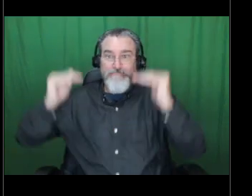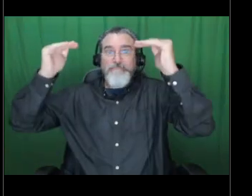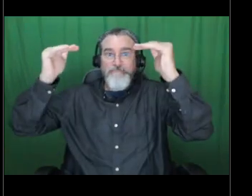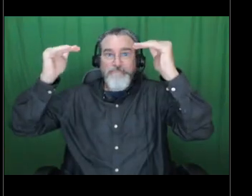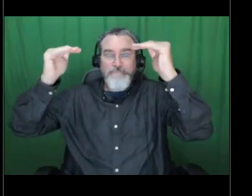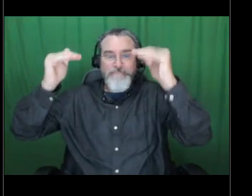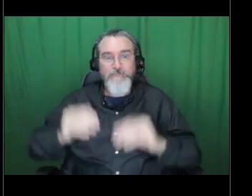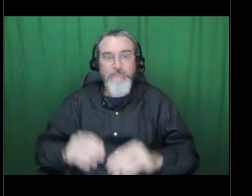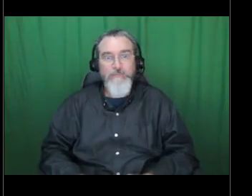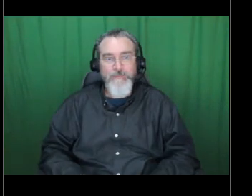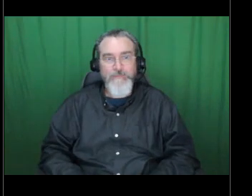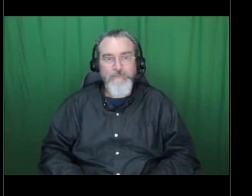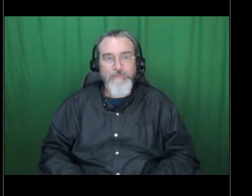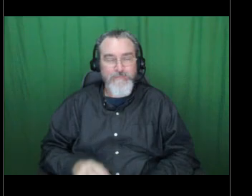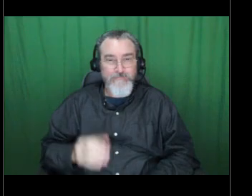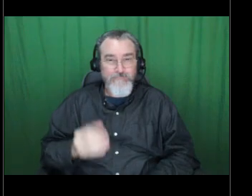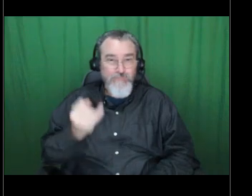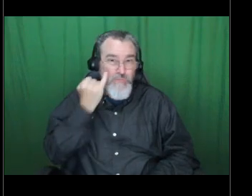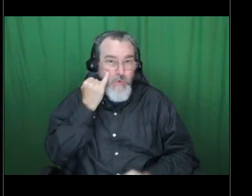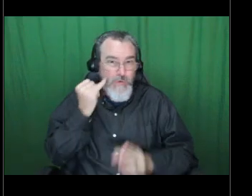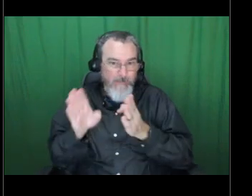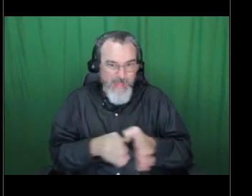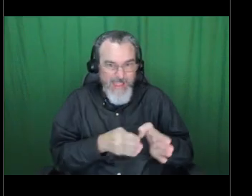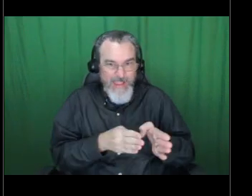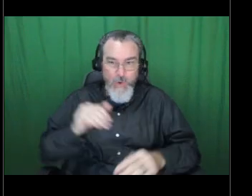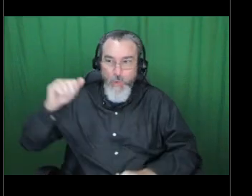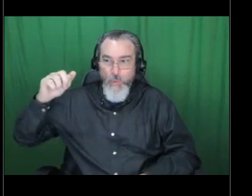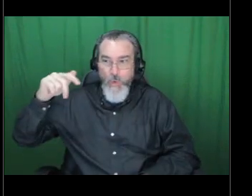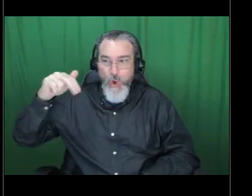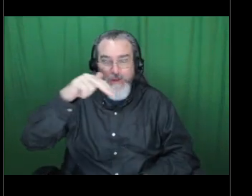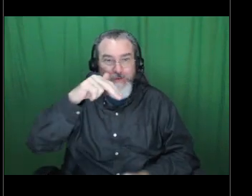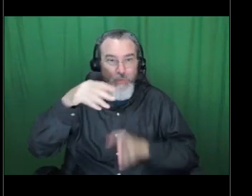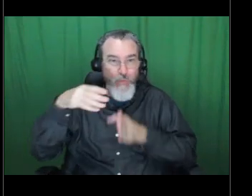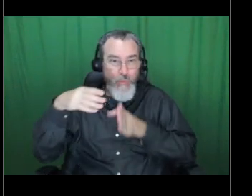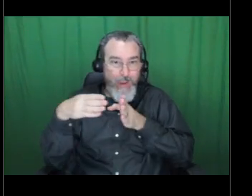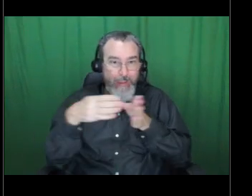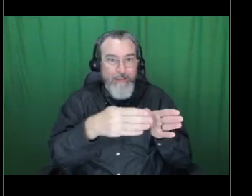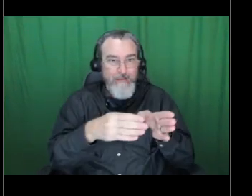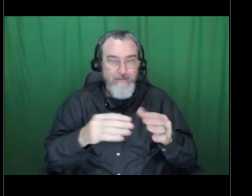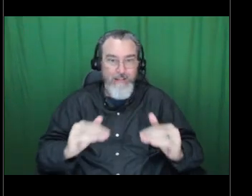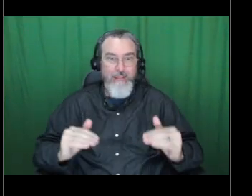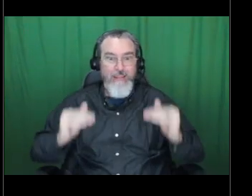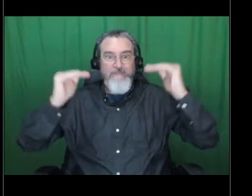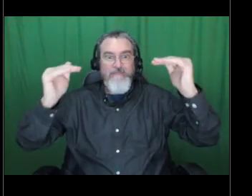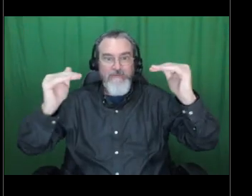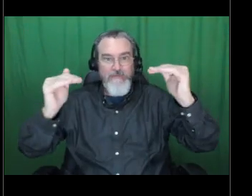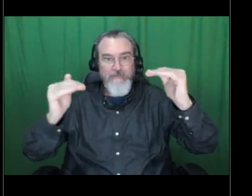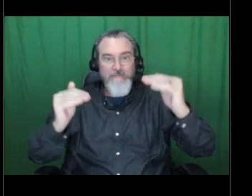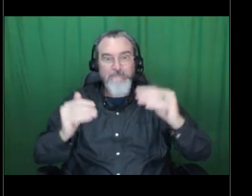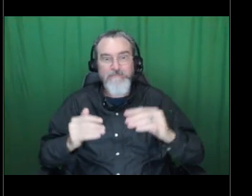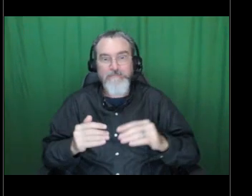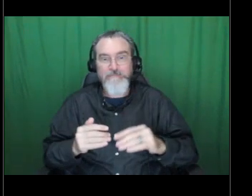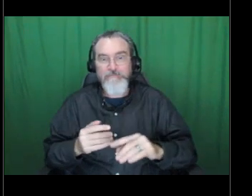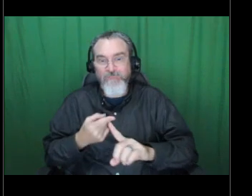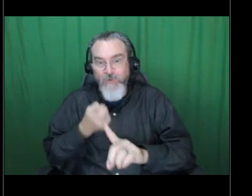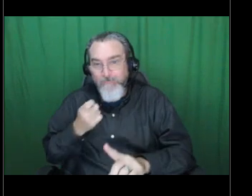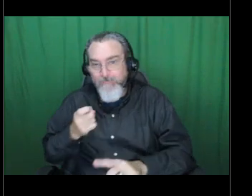developer plans an elevated walkway from a pedestrian or vehicular arrival